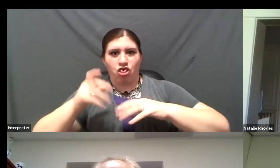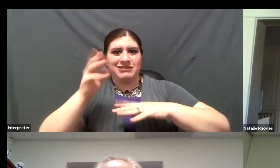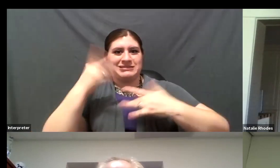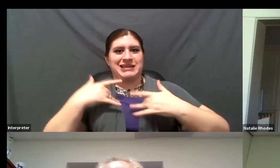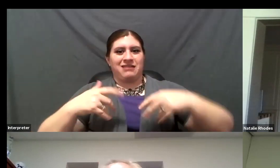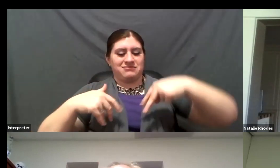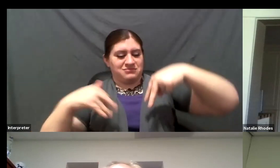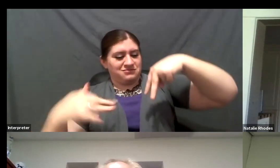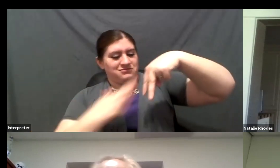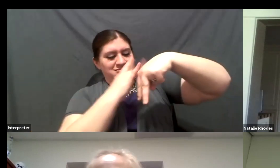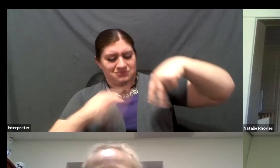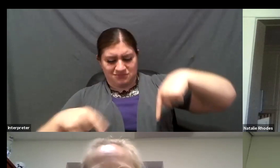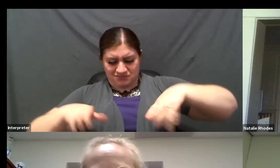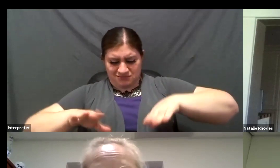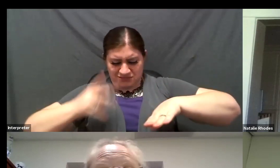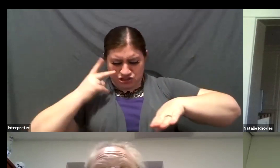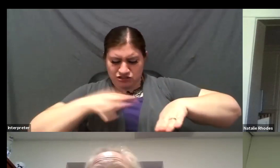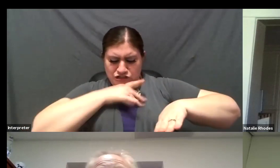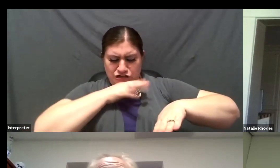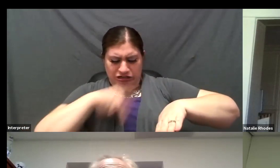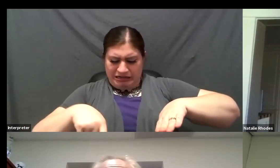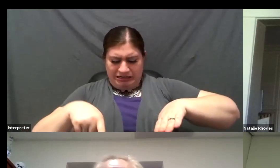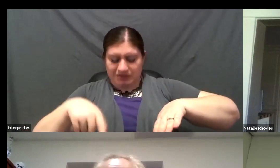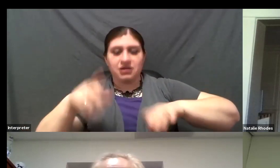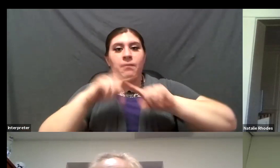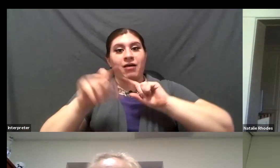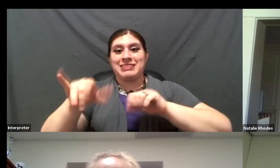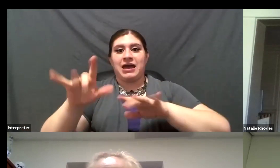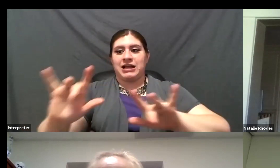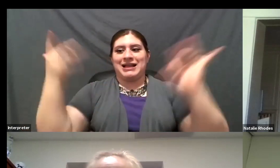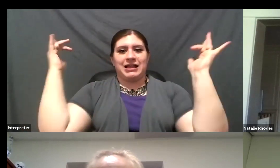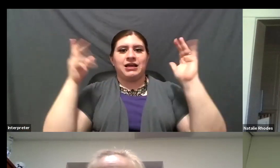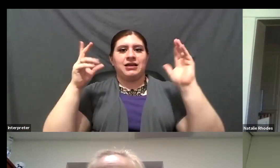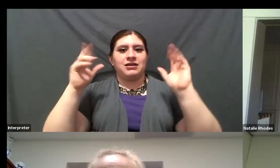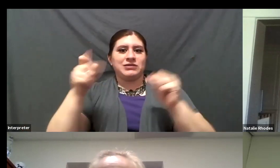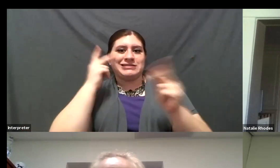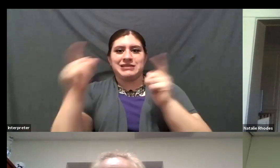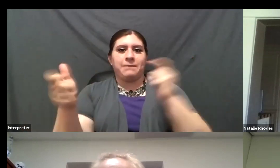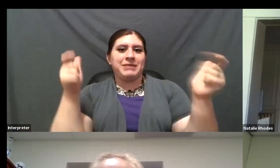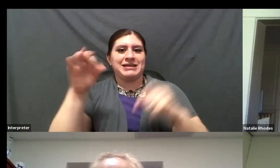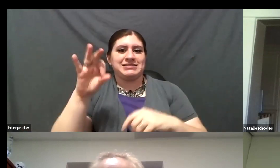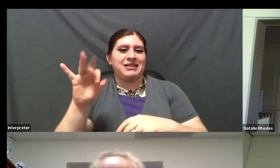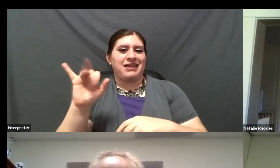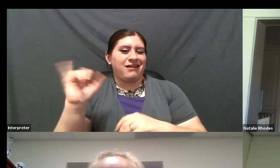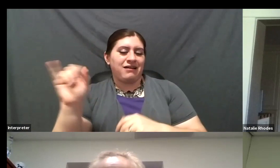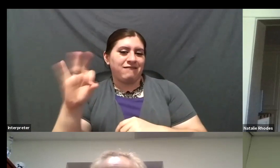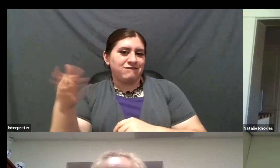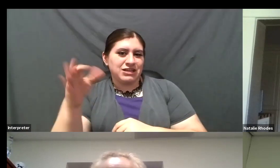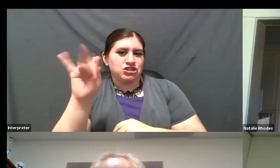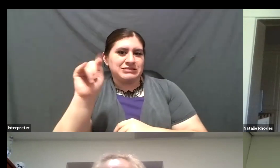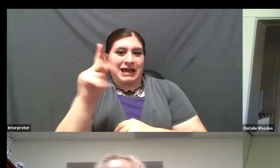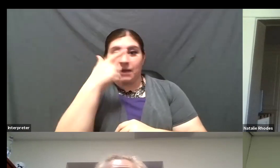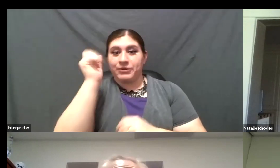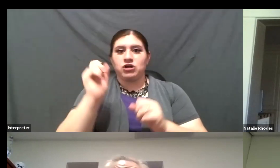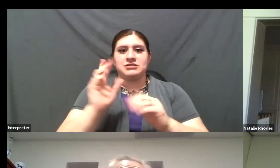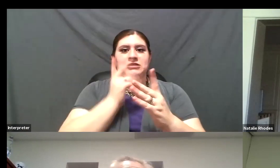water out there. You can see everything. It's like jumping into the world's biggest fish tank. And being able